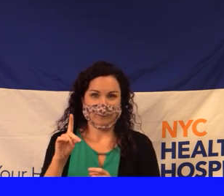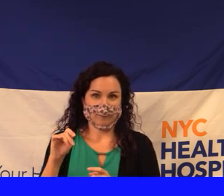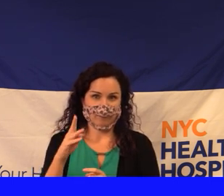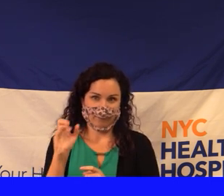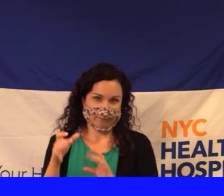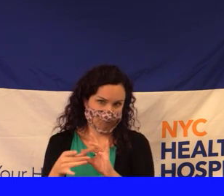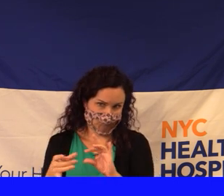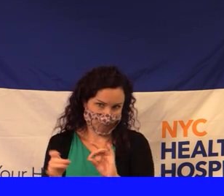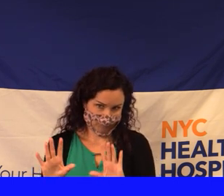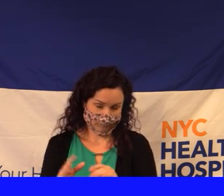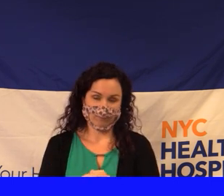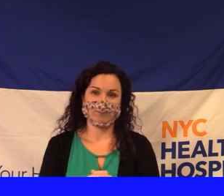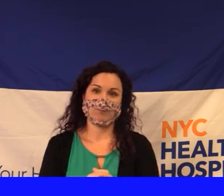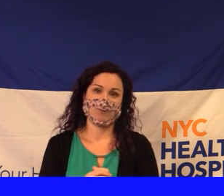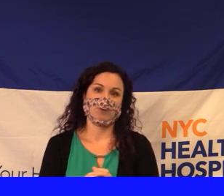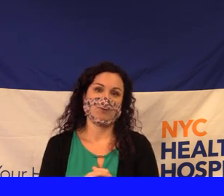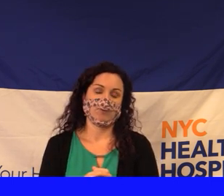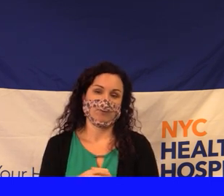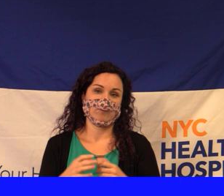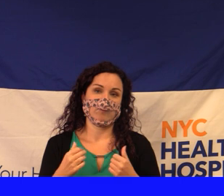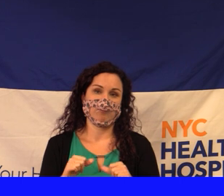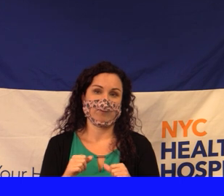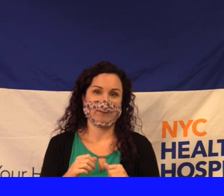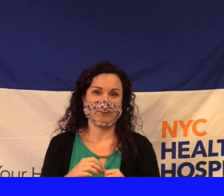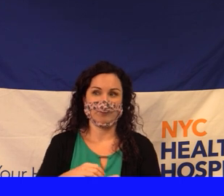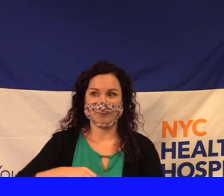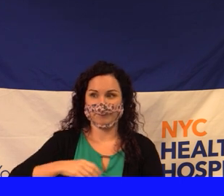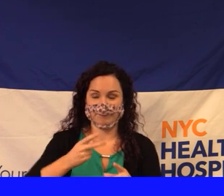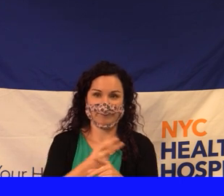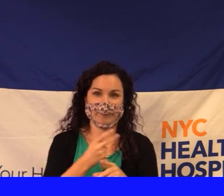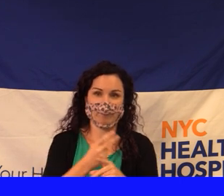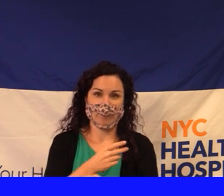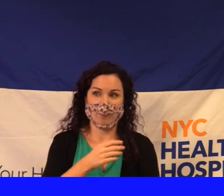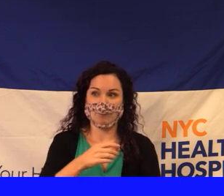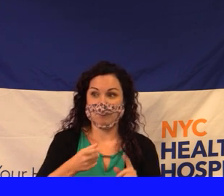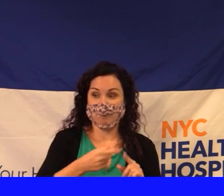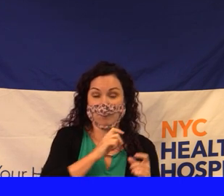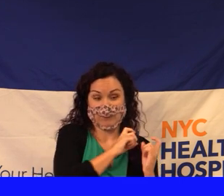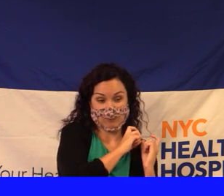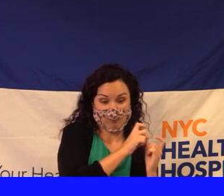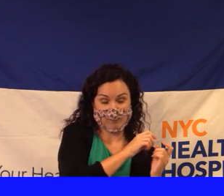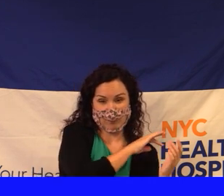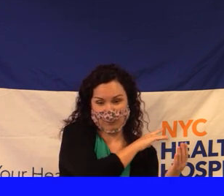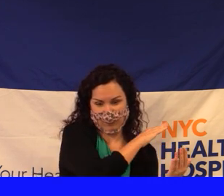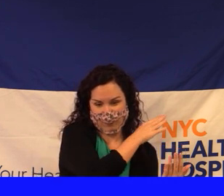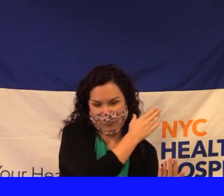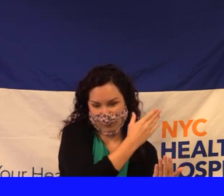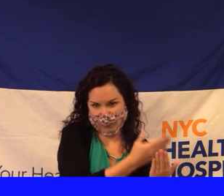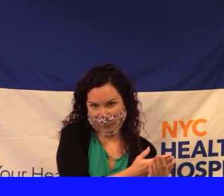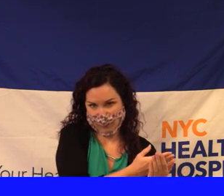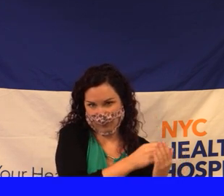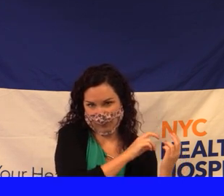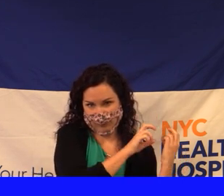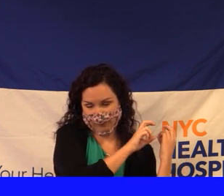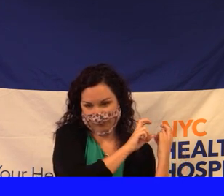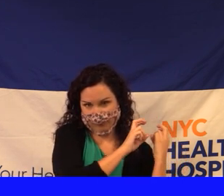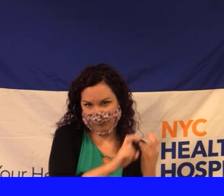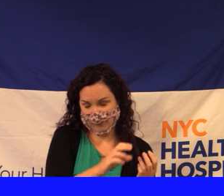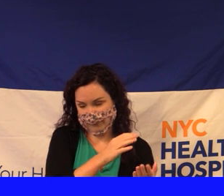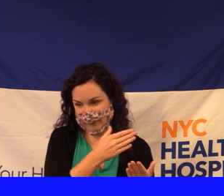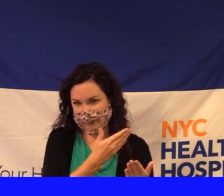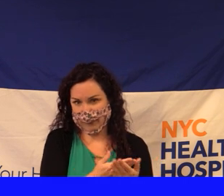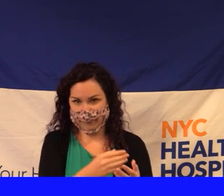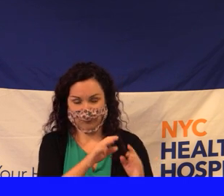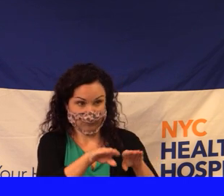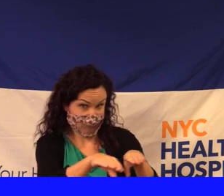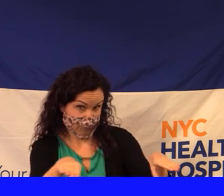are trying to create a complete line of sight of the drug from the distributor, from the time it comes off the truck to the shelf, to